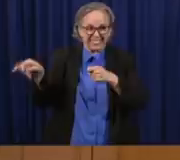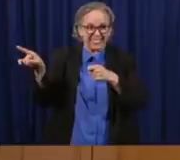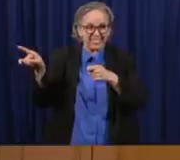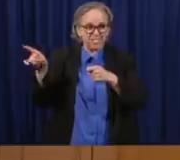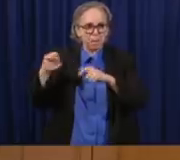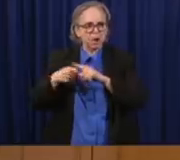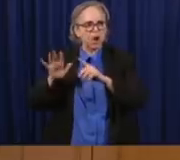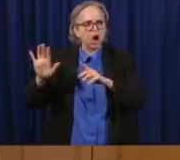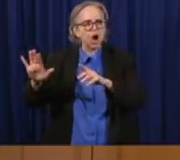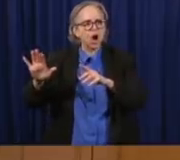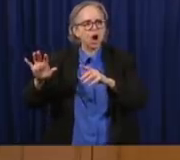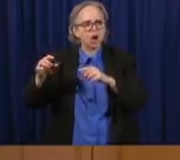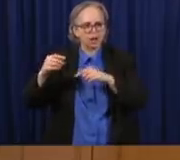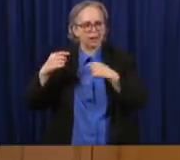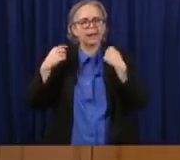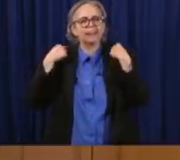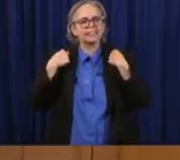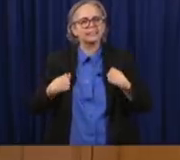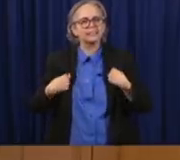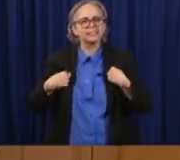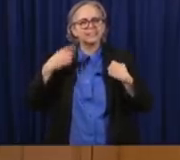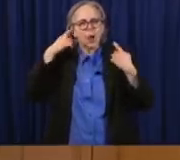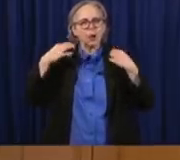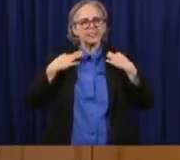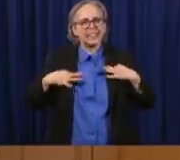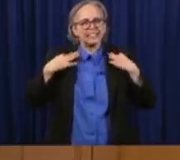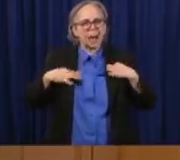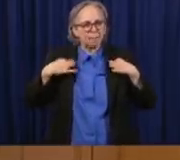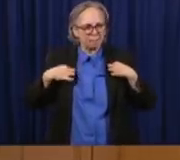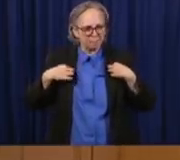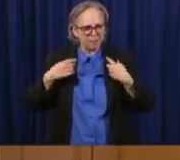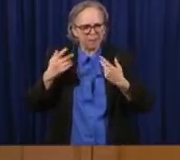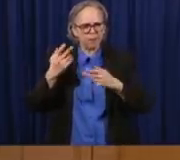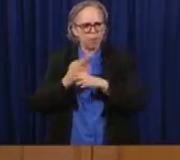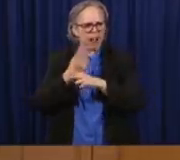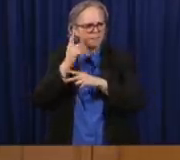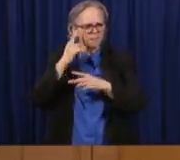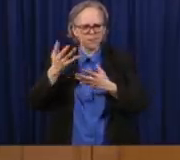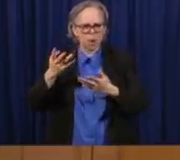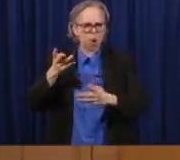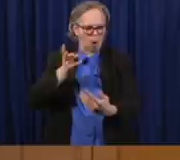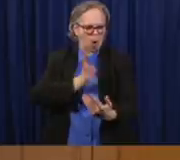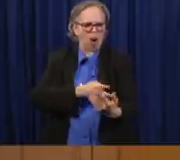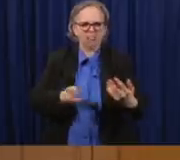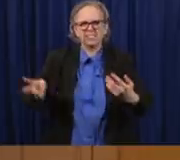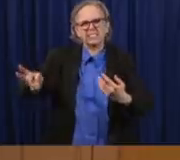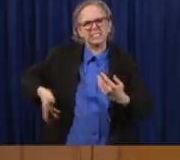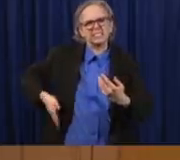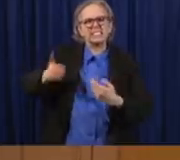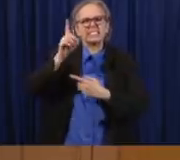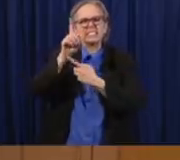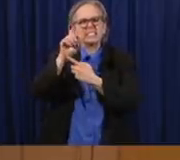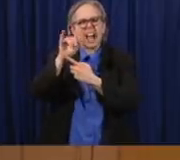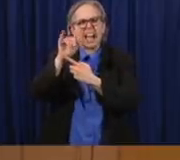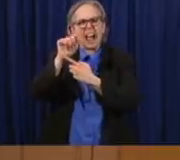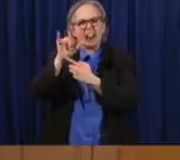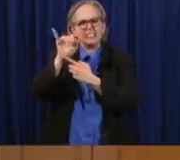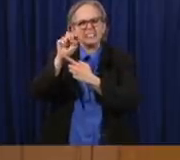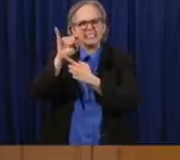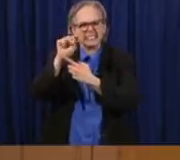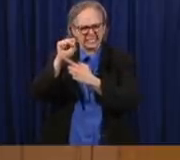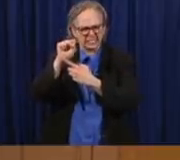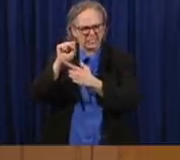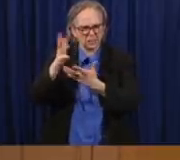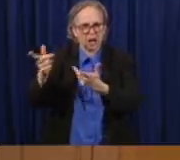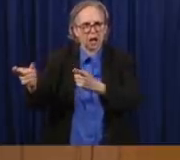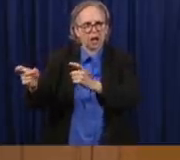would wear, I think when maybe she had to go get dialysis, actually. And I just want to say this was something given to